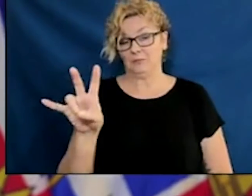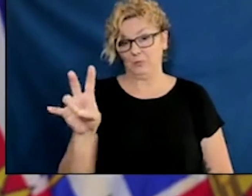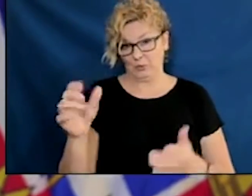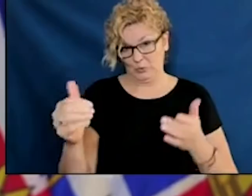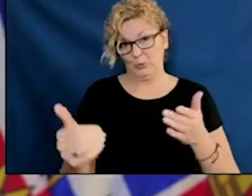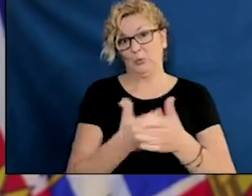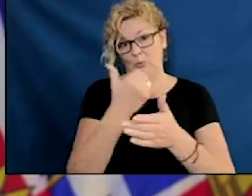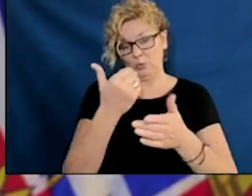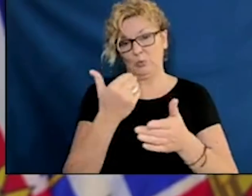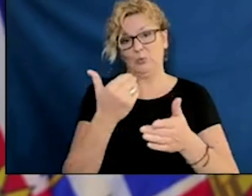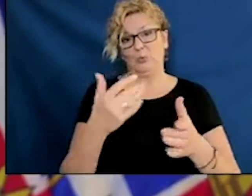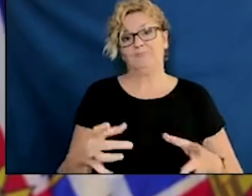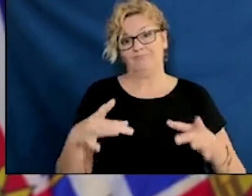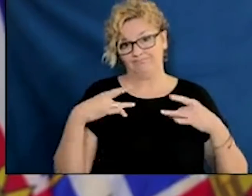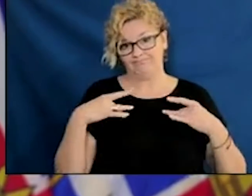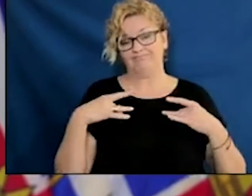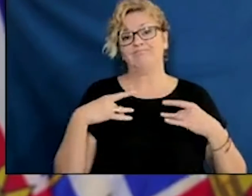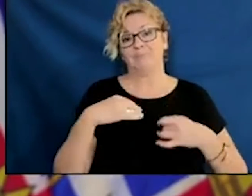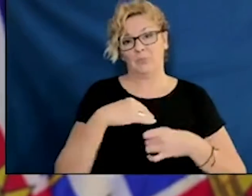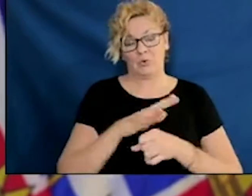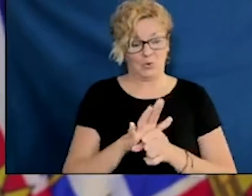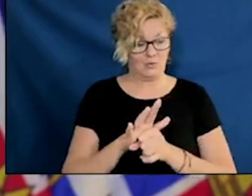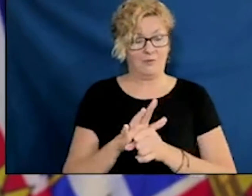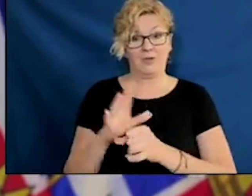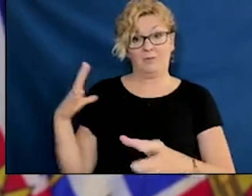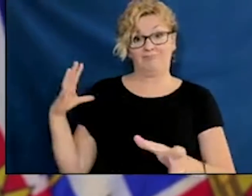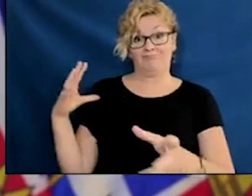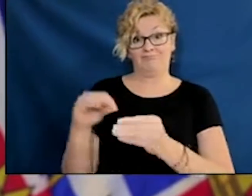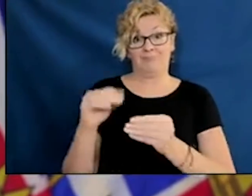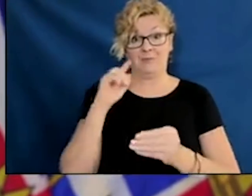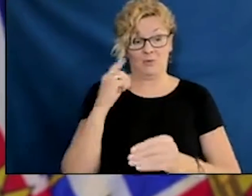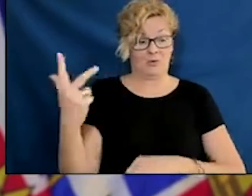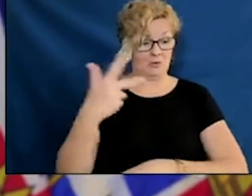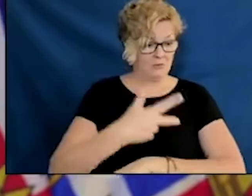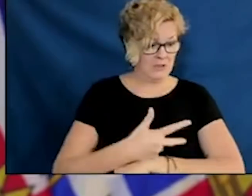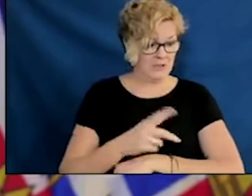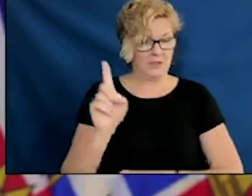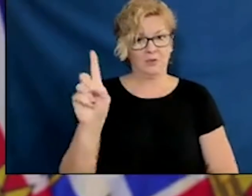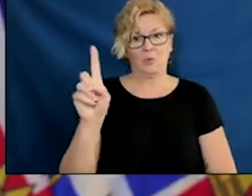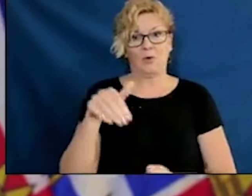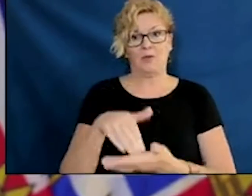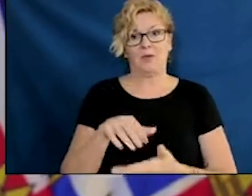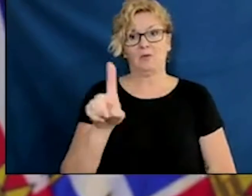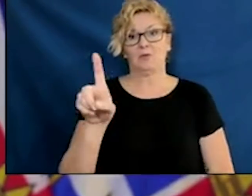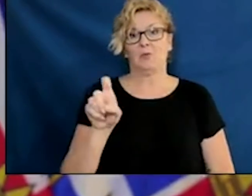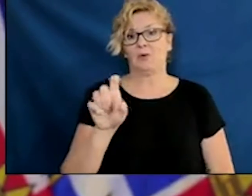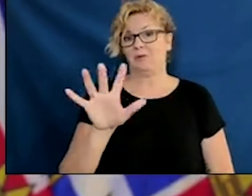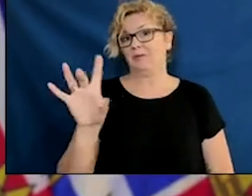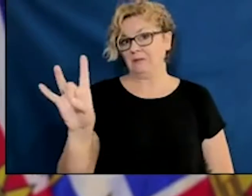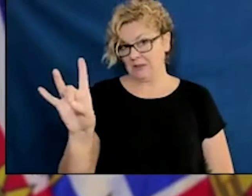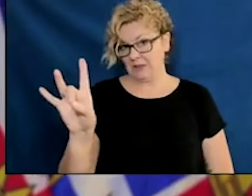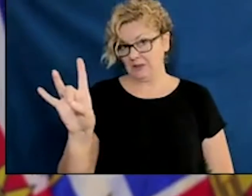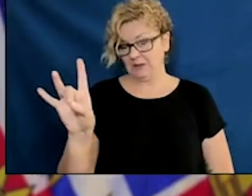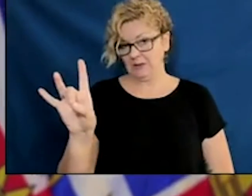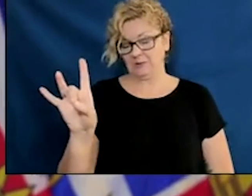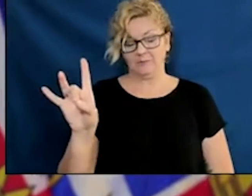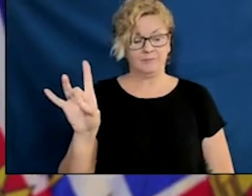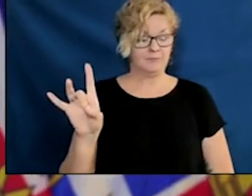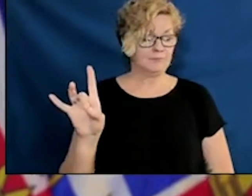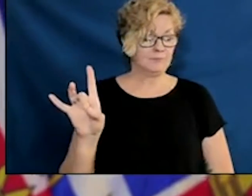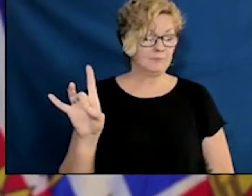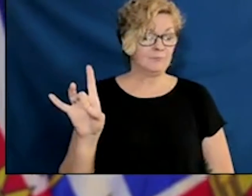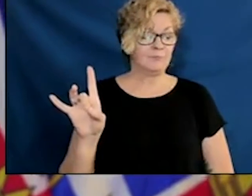were diagnosed. That leaves us with 1,158 people diagnosed with COVID-19 over the past